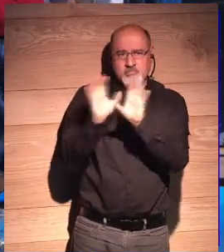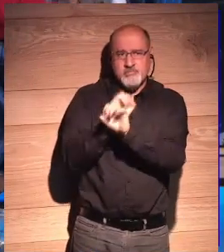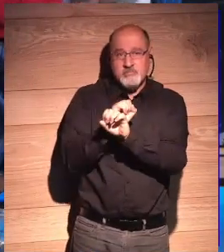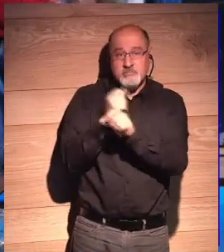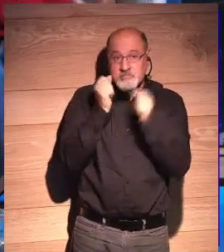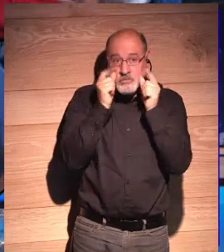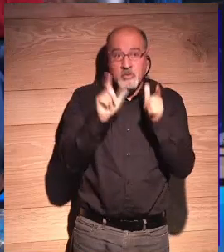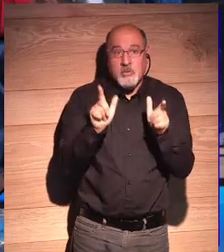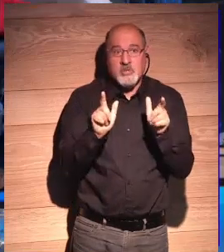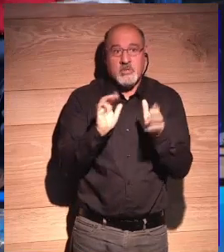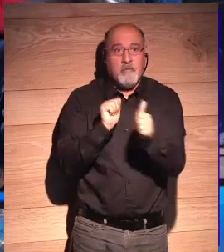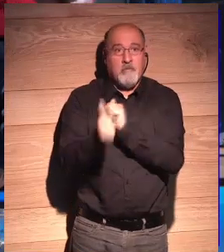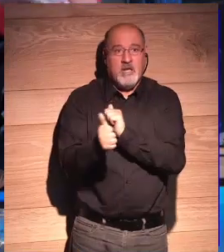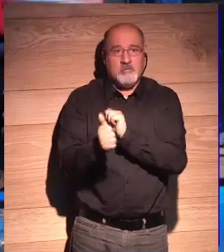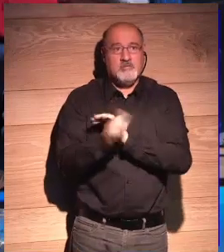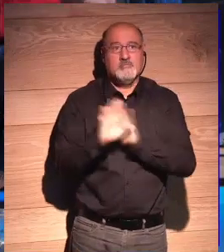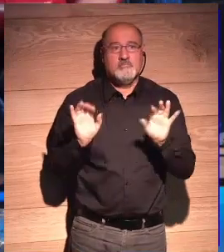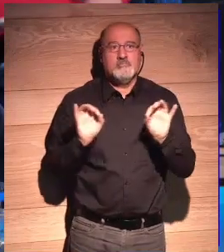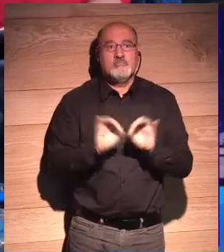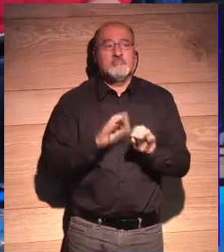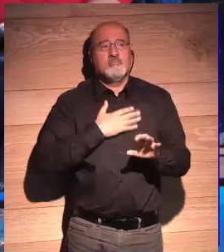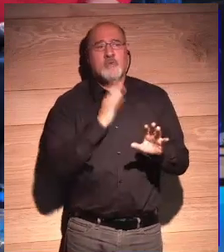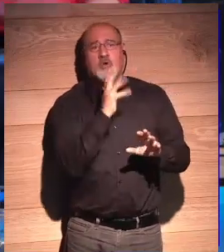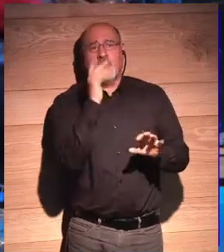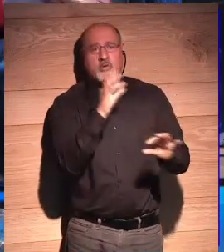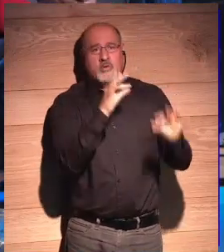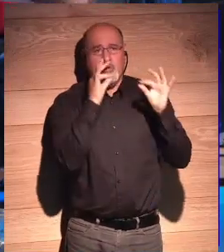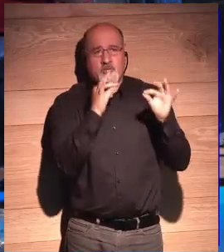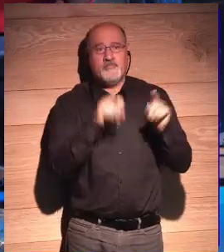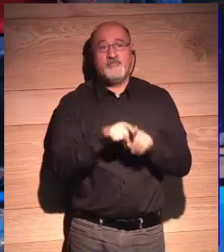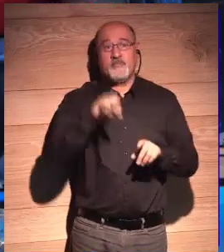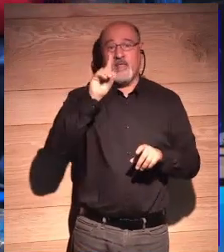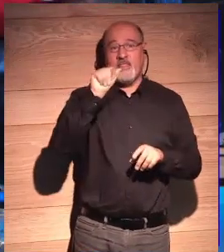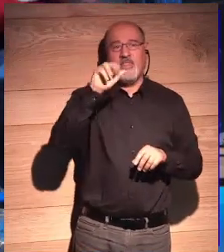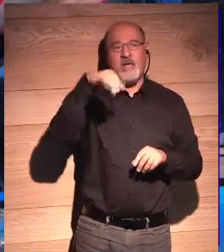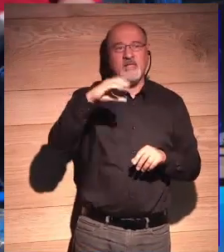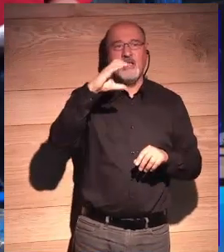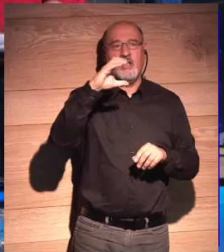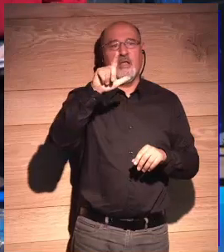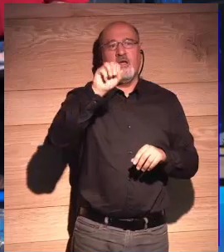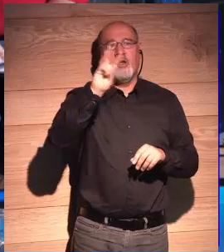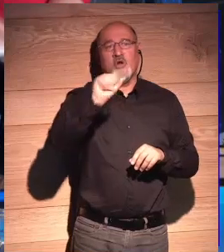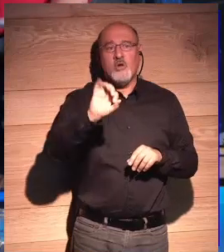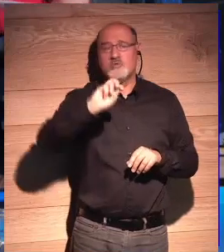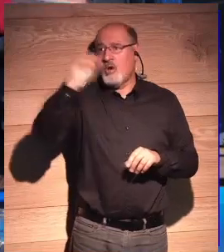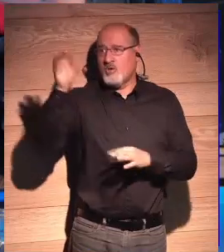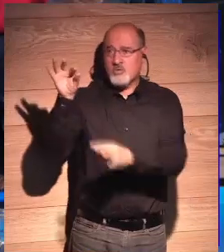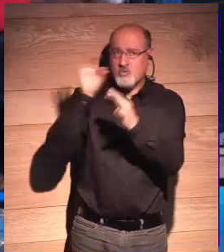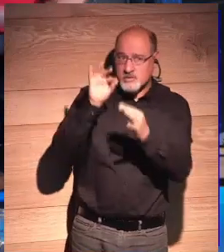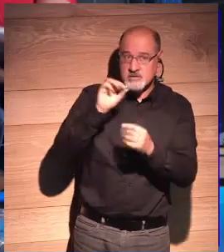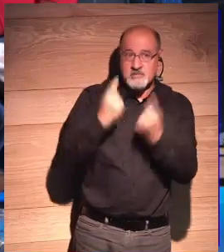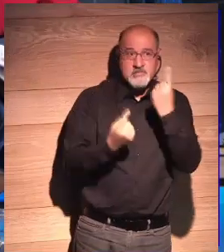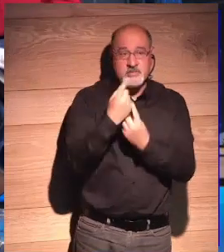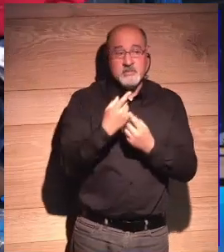up carrying out some plagiarism from all the works that you have seen and all the influences that you have had. Maybe